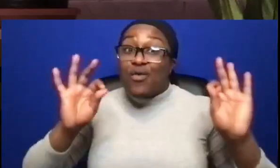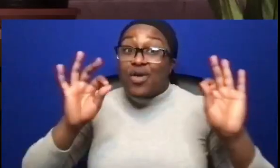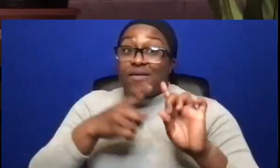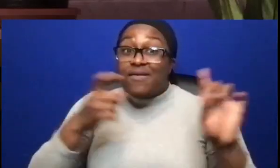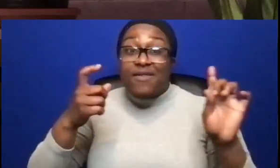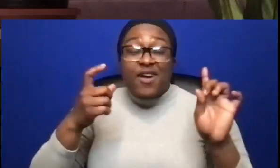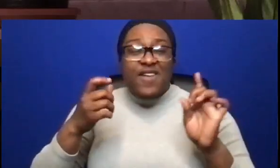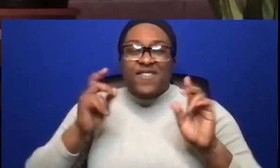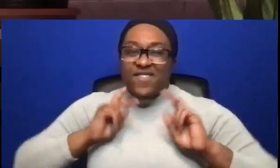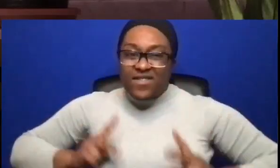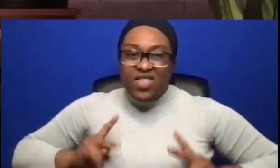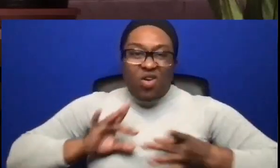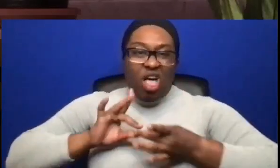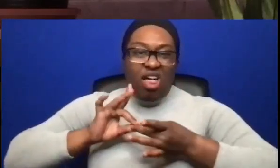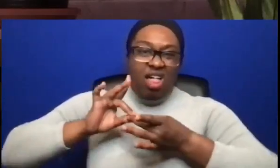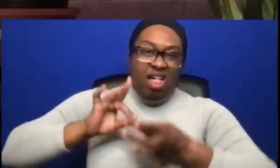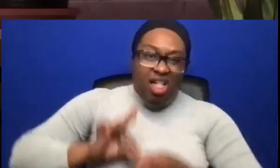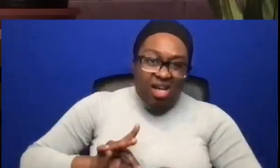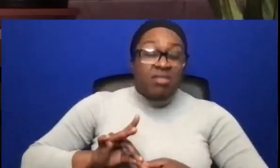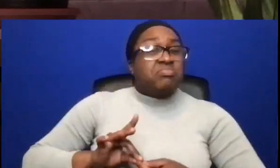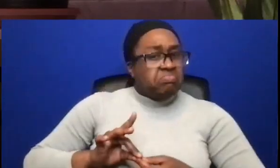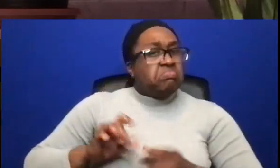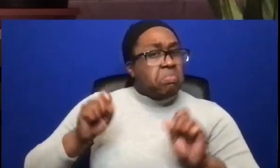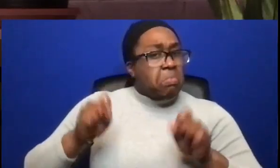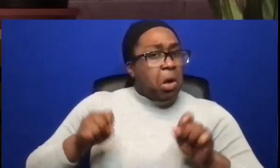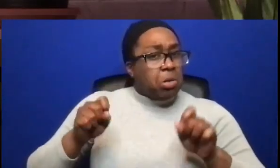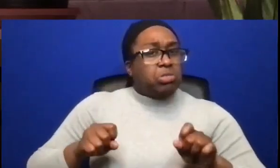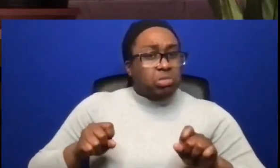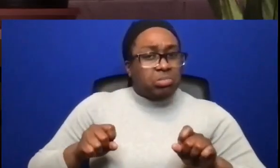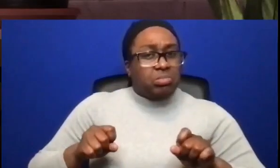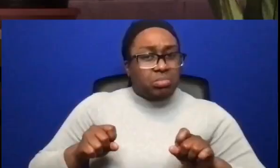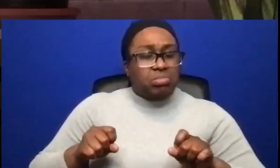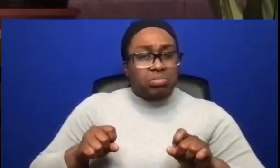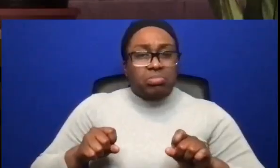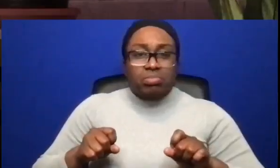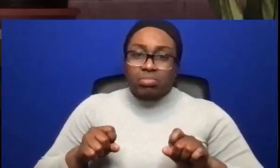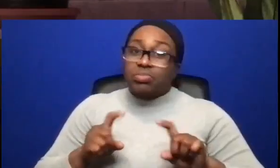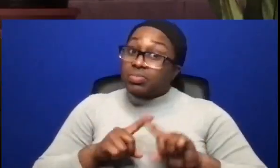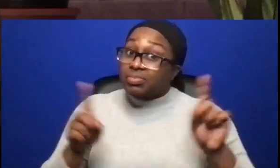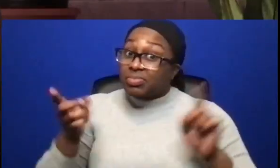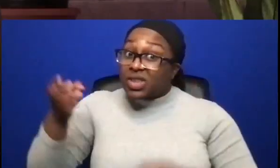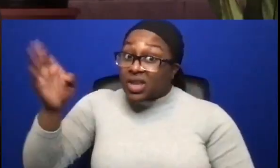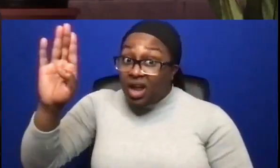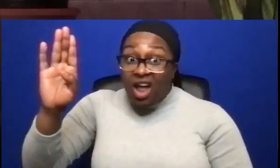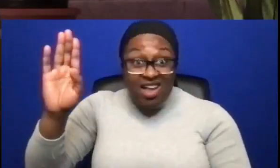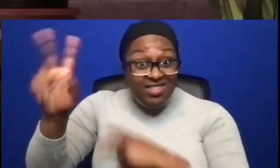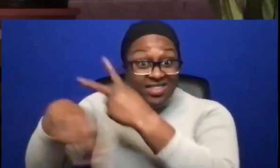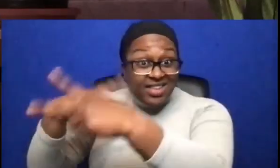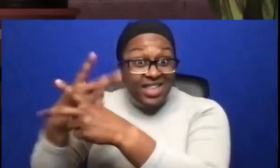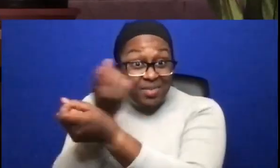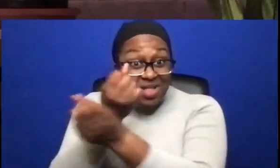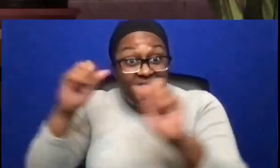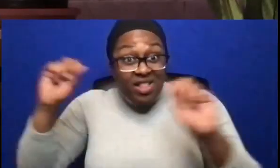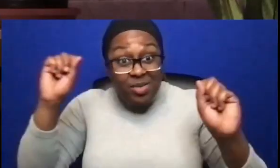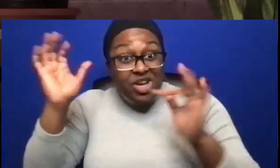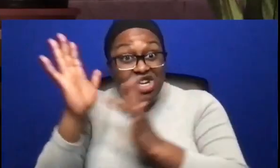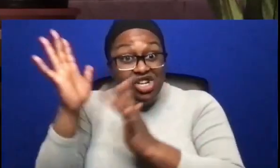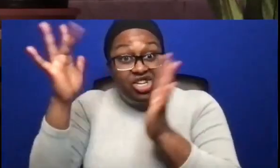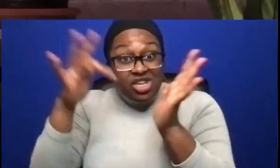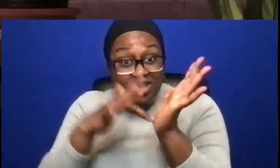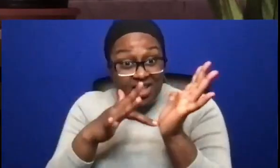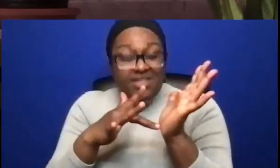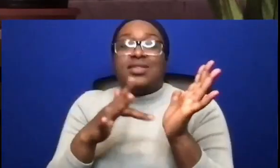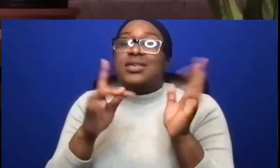bondage, which it most certainly can be. But God's liberation in Jesus is about